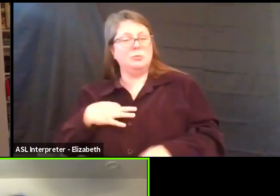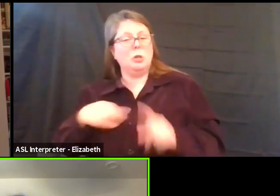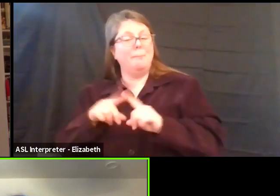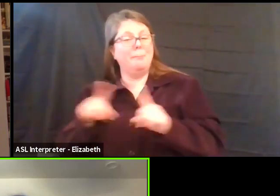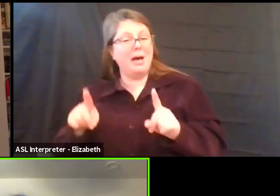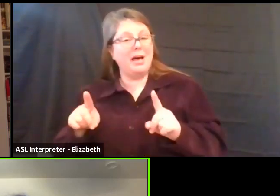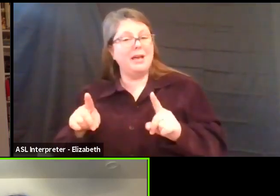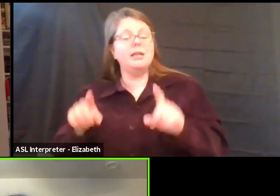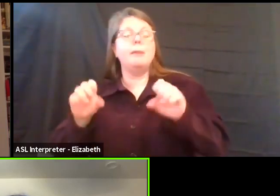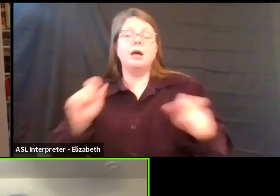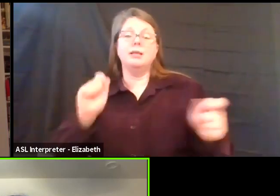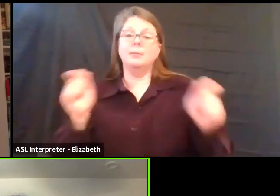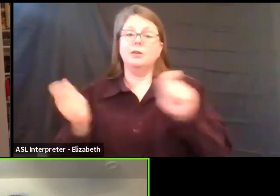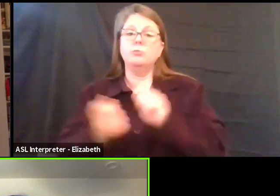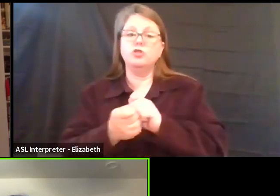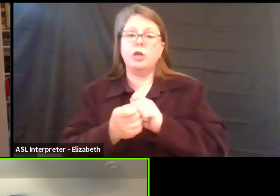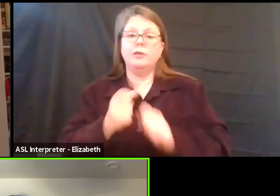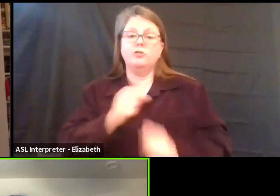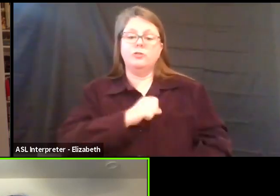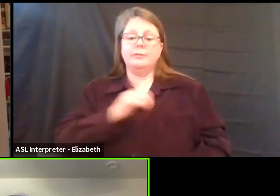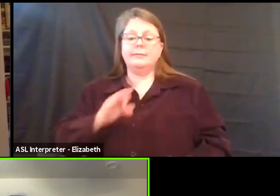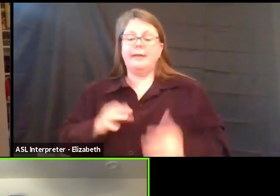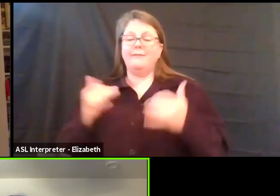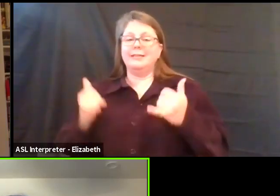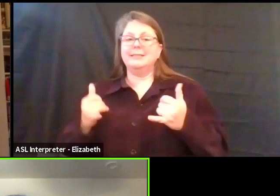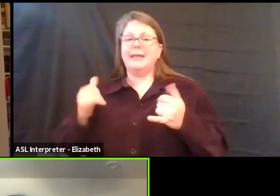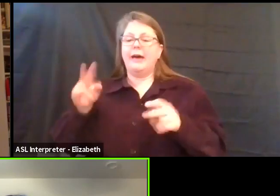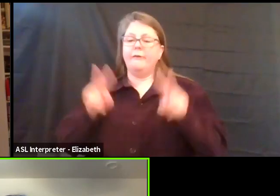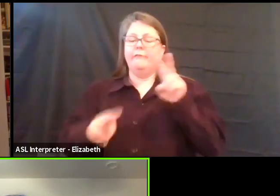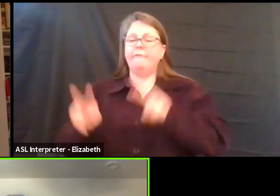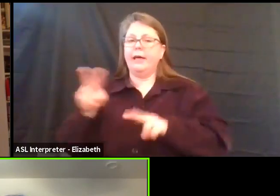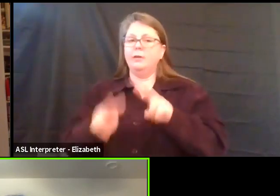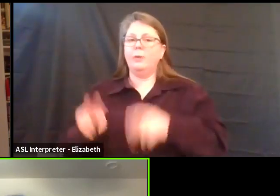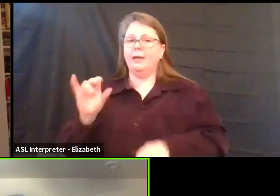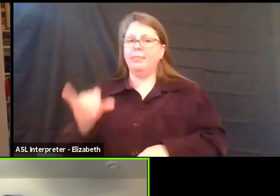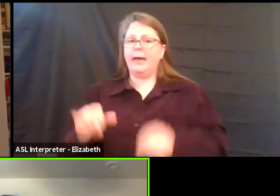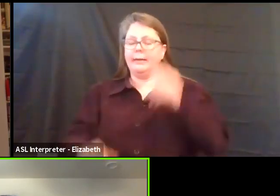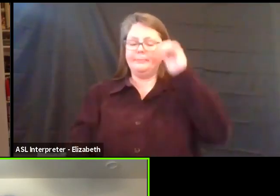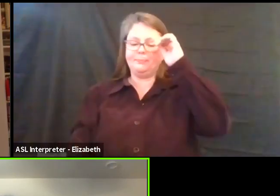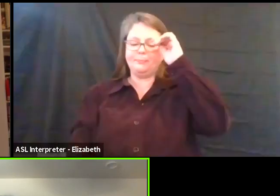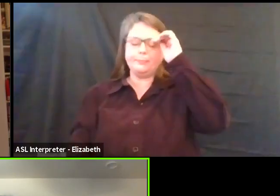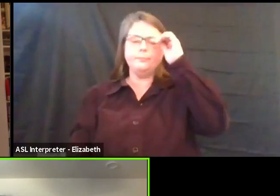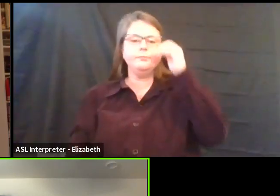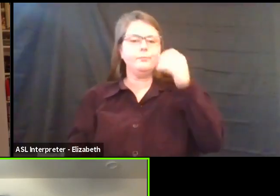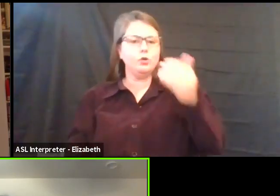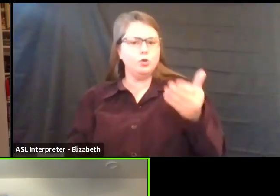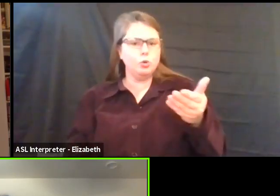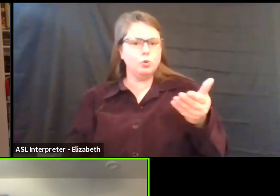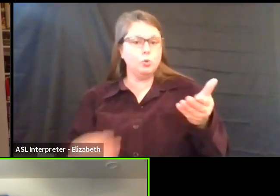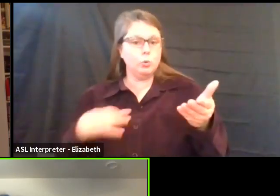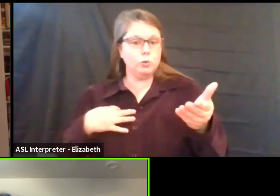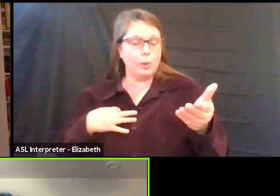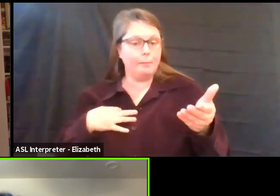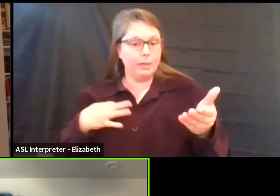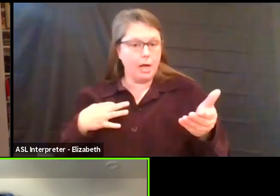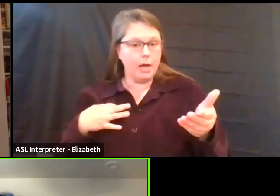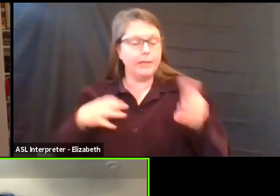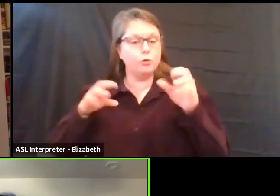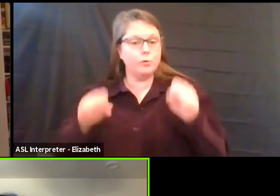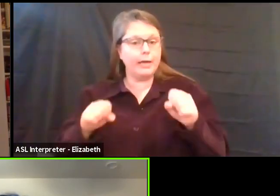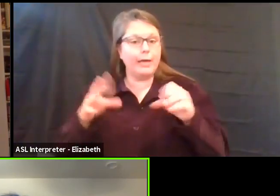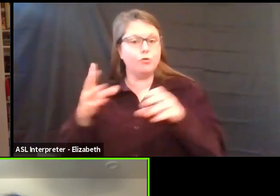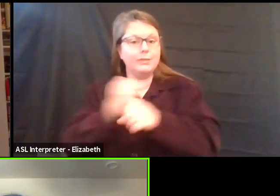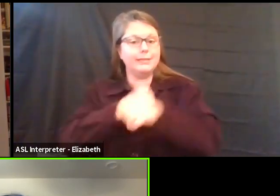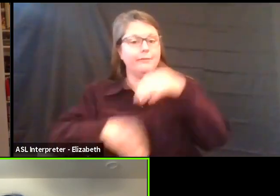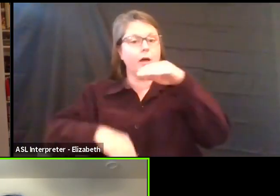some changes made to that. You can apply for up to, well, you apply and you can receive up to